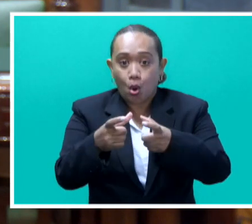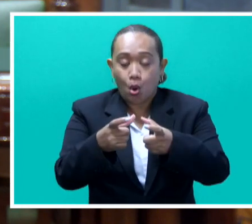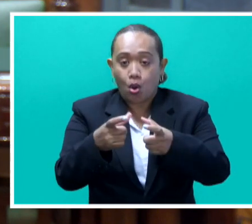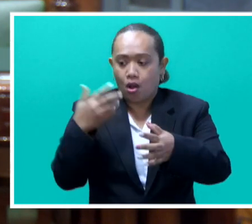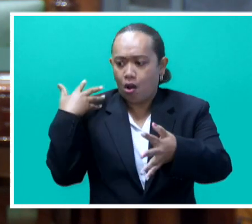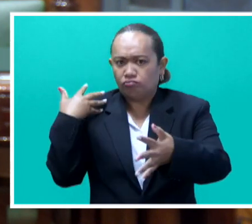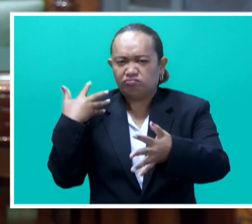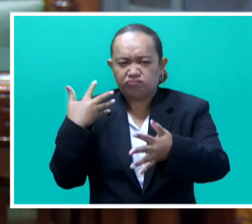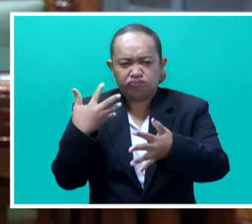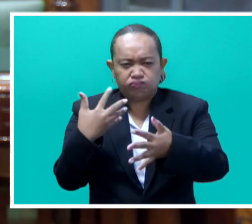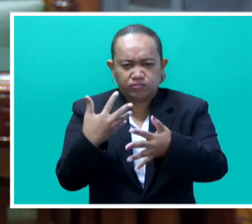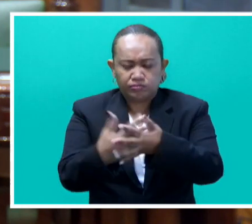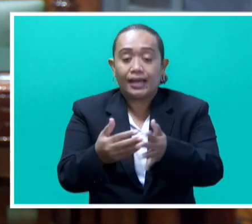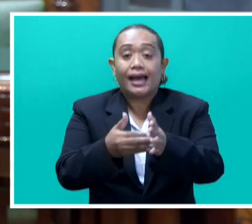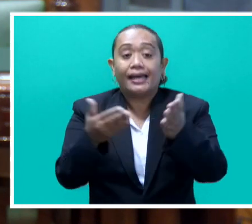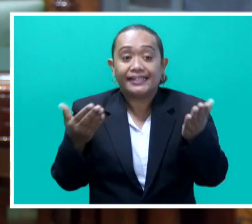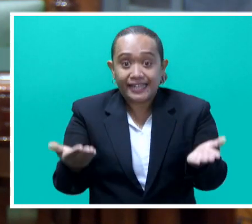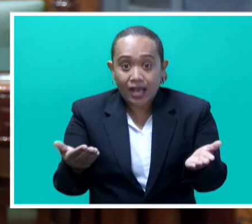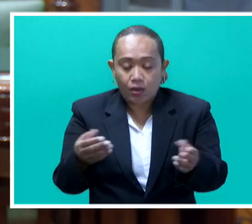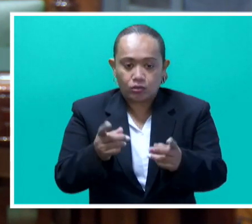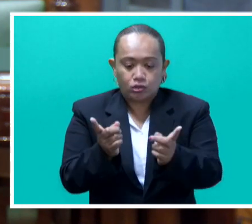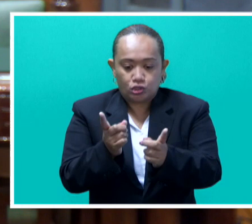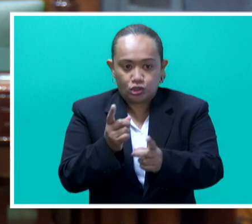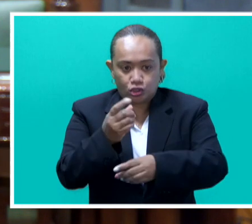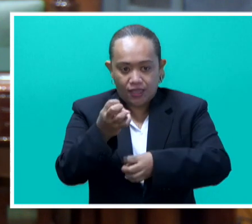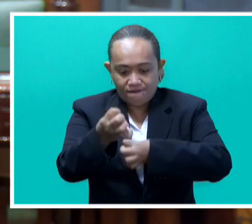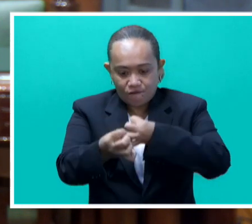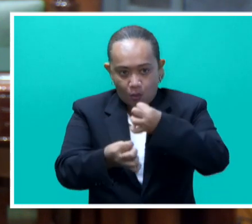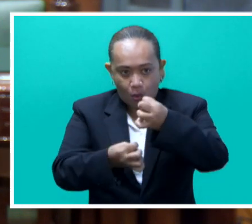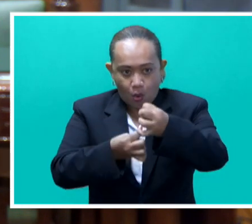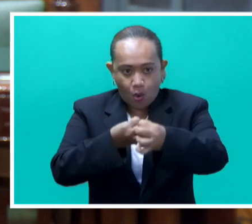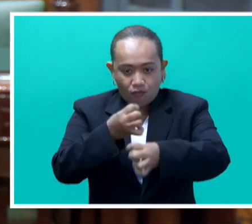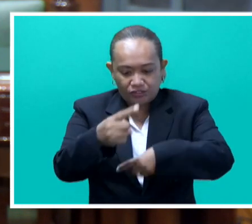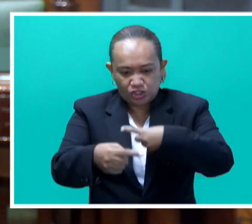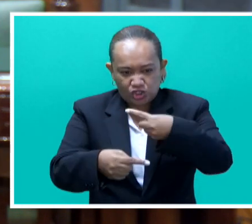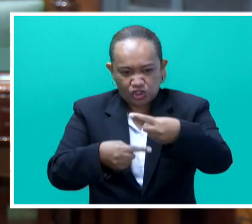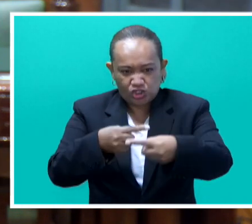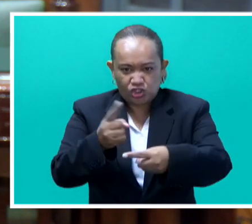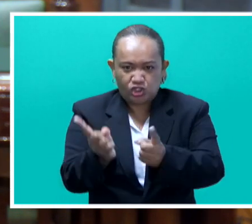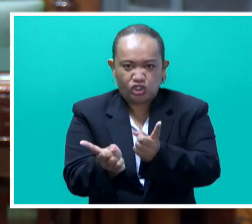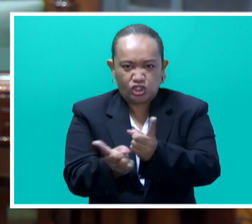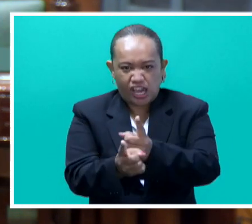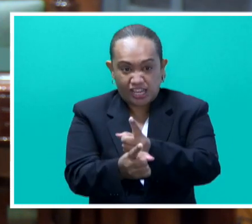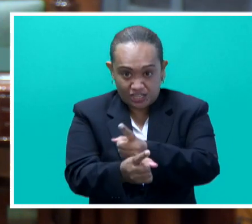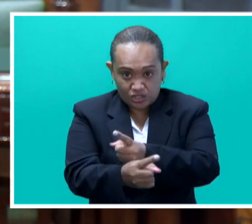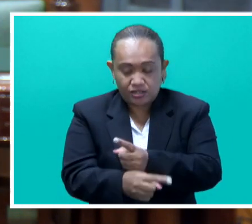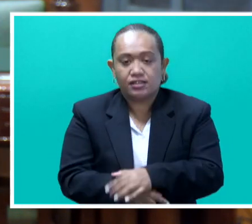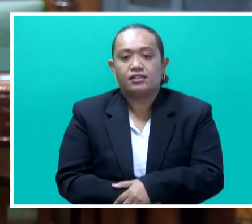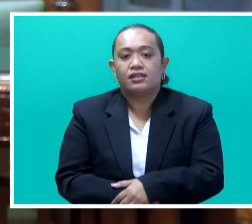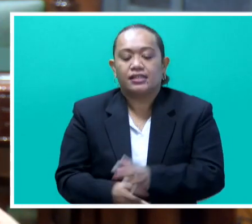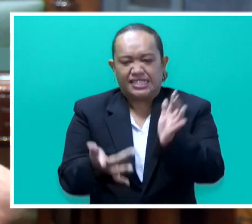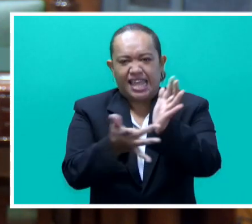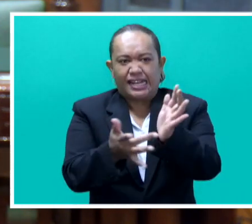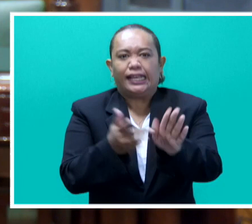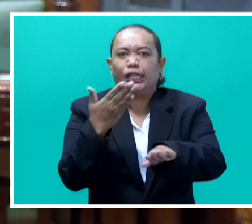up till now have greatly evolved worldwide, with newer planning principles and techniques introduced to